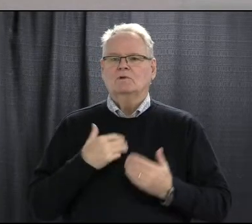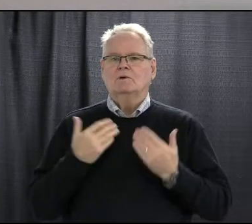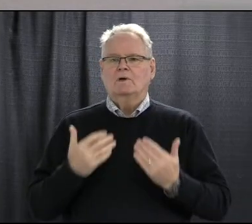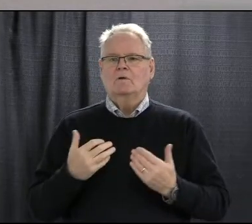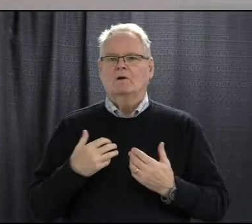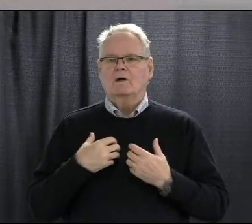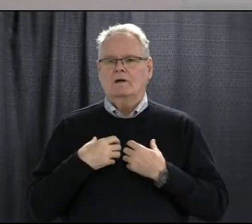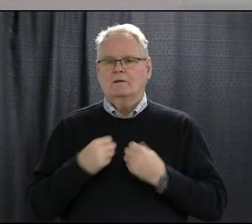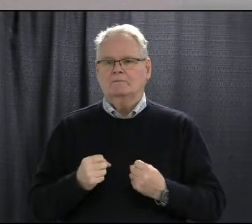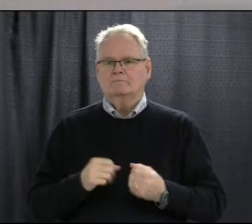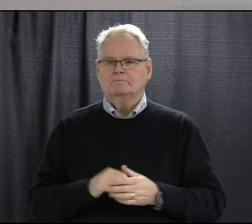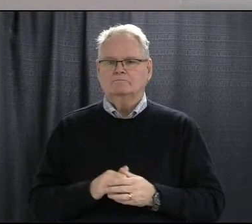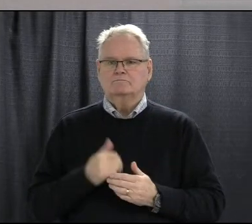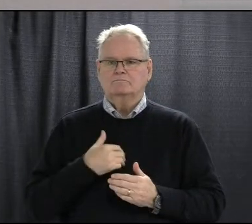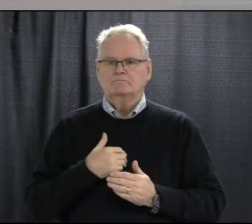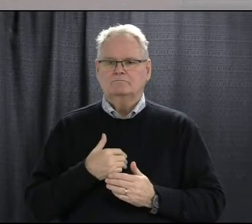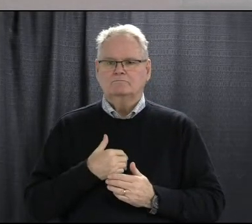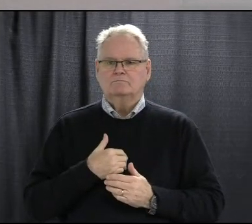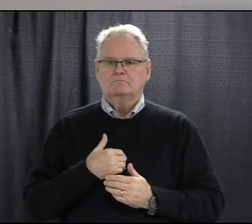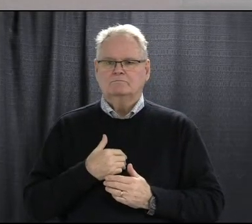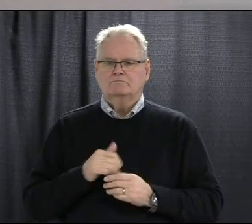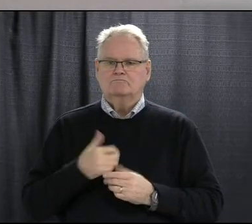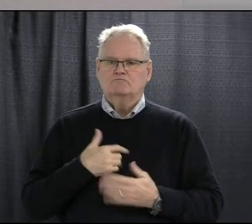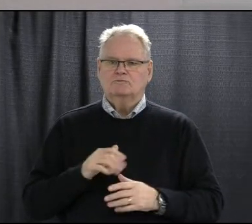I am a Care of the Elderly trained family physician.